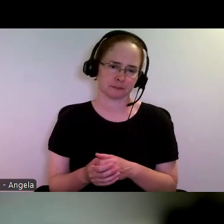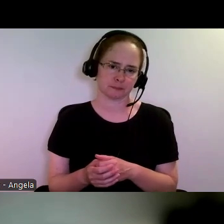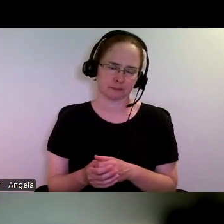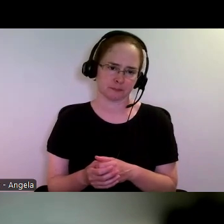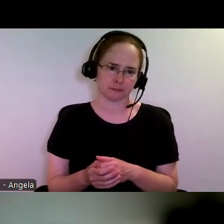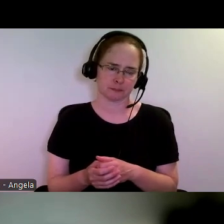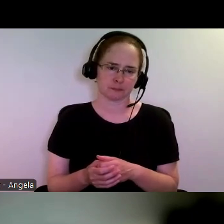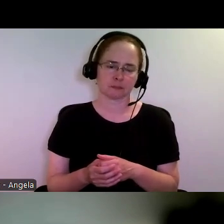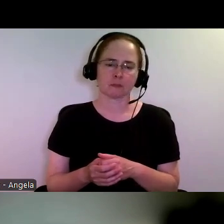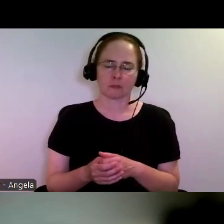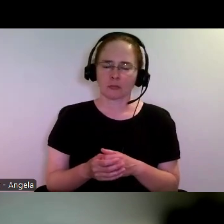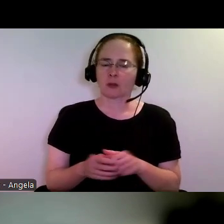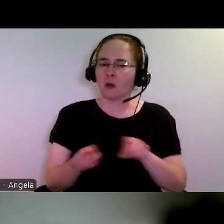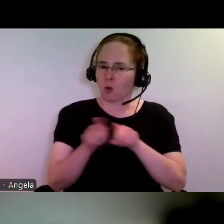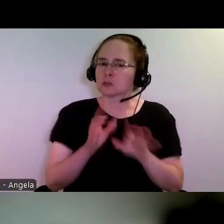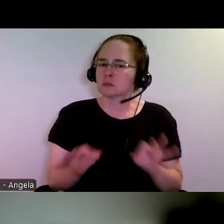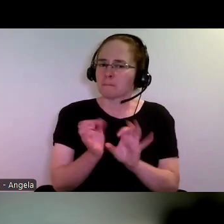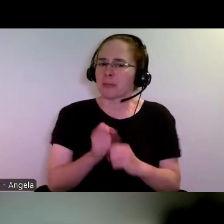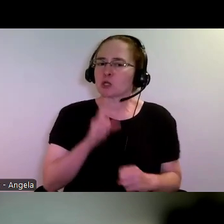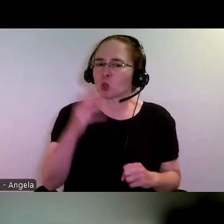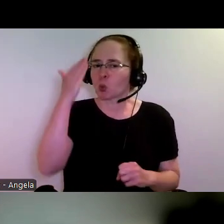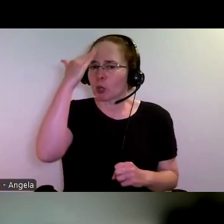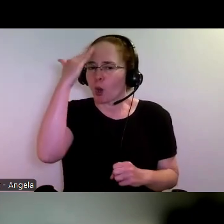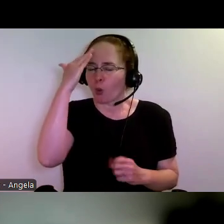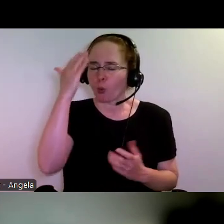we also wanted to make sure that we knew what folks